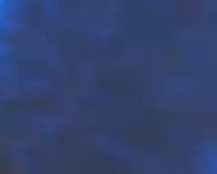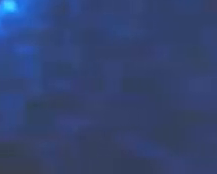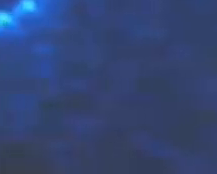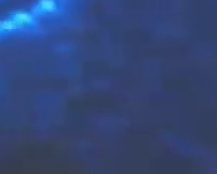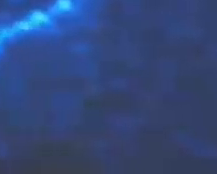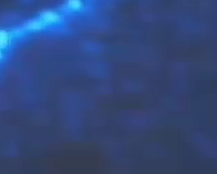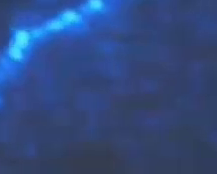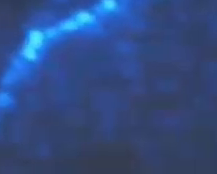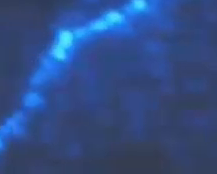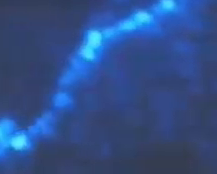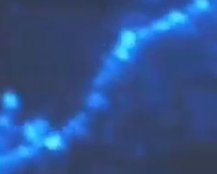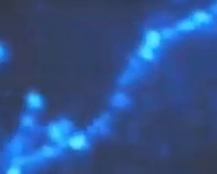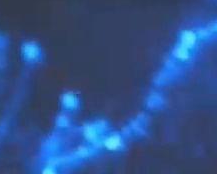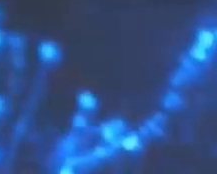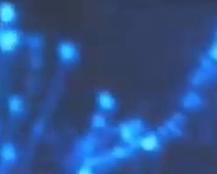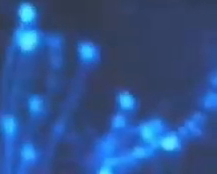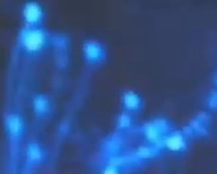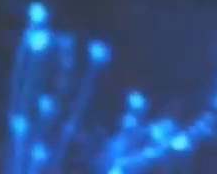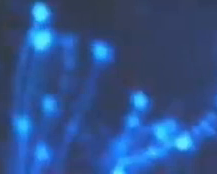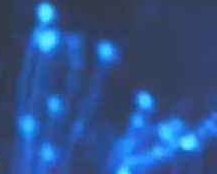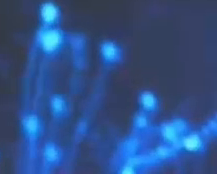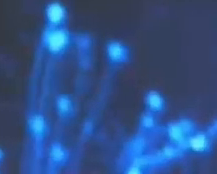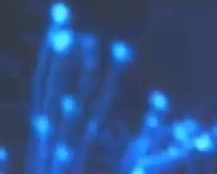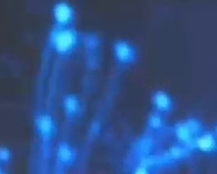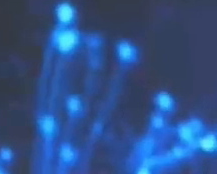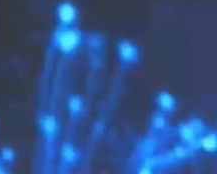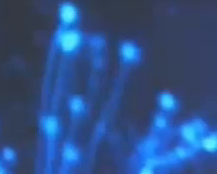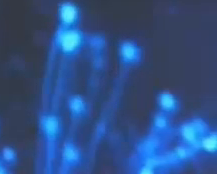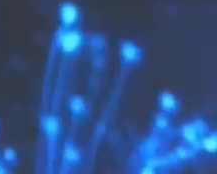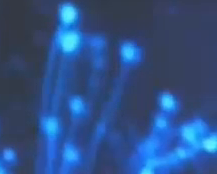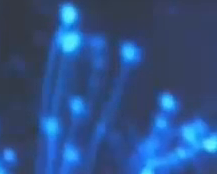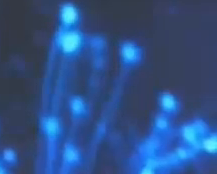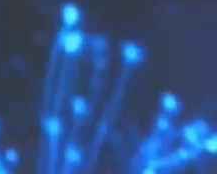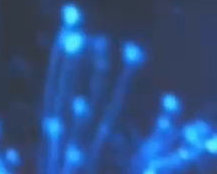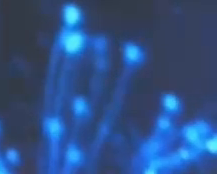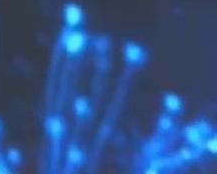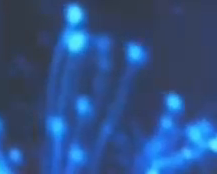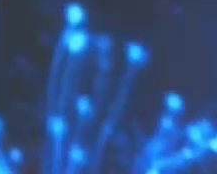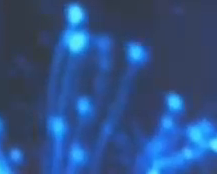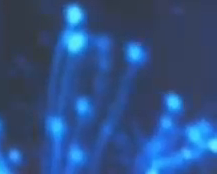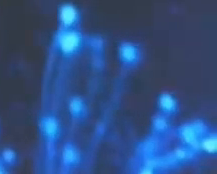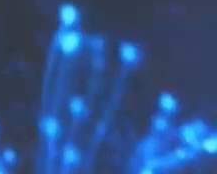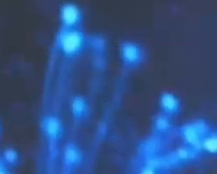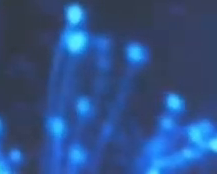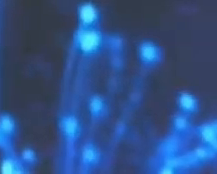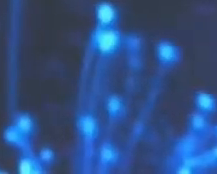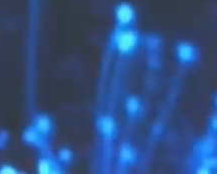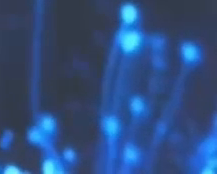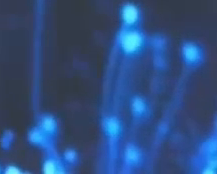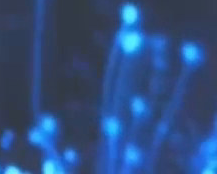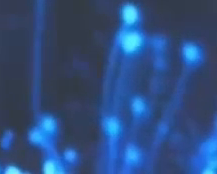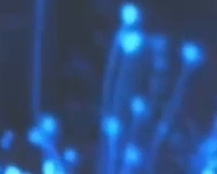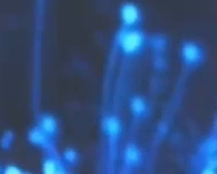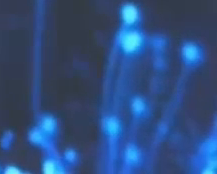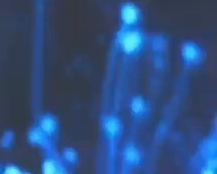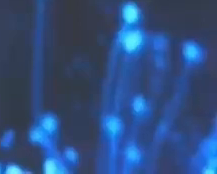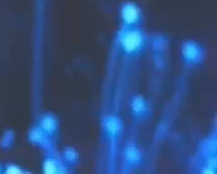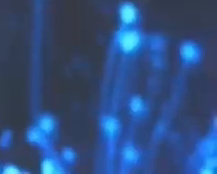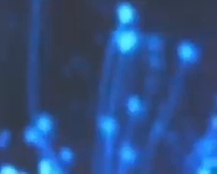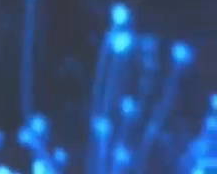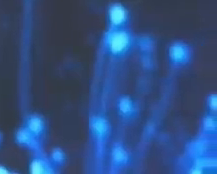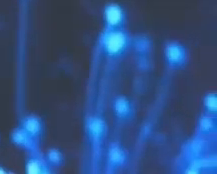Speak for the performance of 7 full showers. That's what God told Ezekiel. Look at chapter